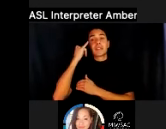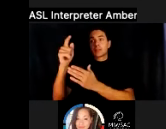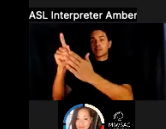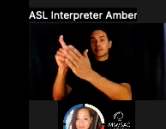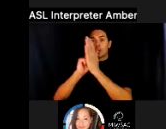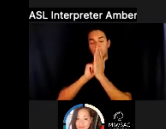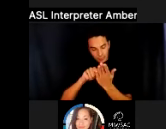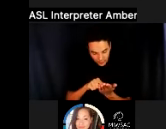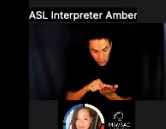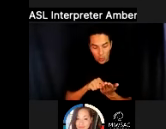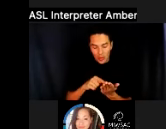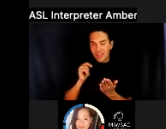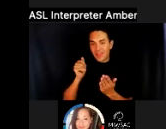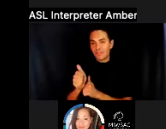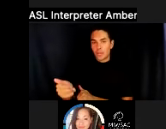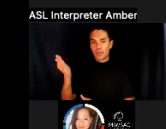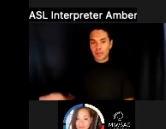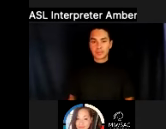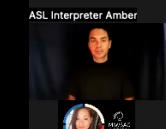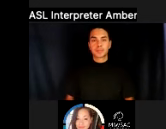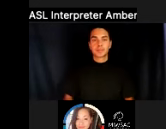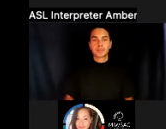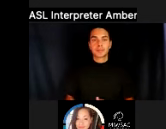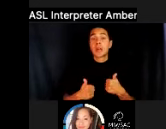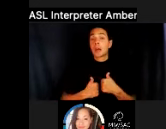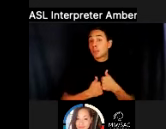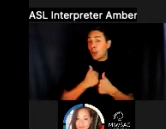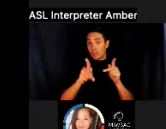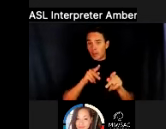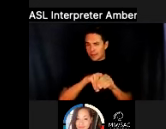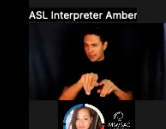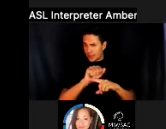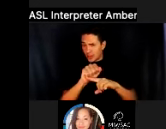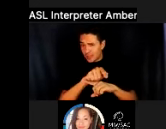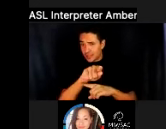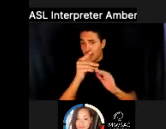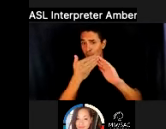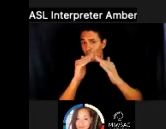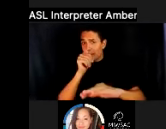Most people in this training are community-based advocates, right?